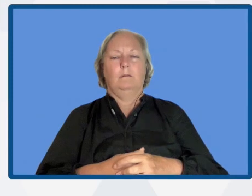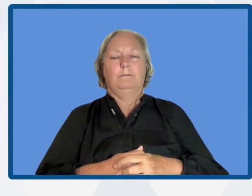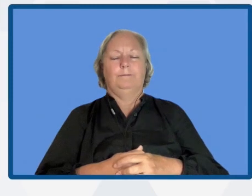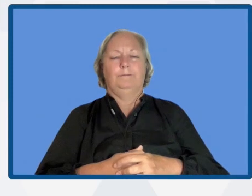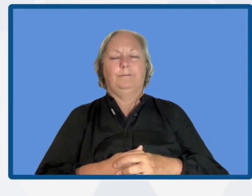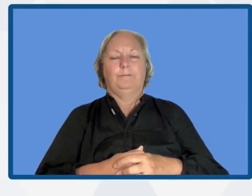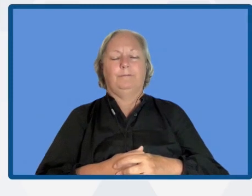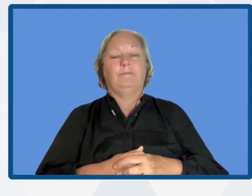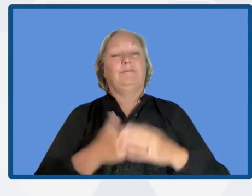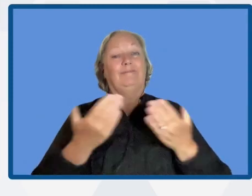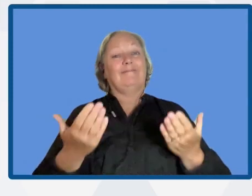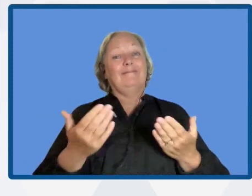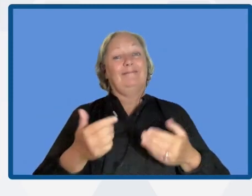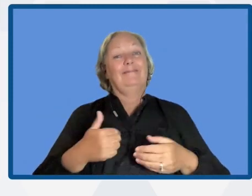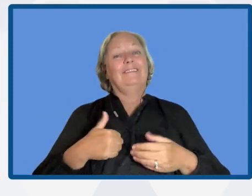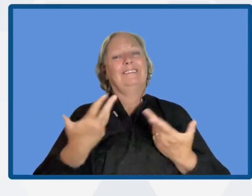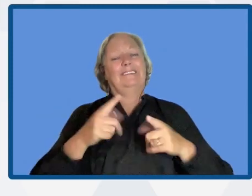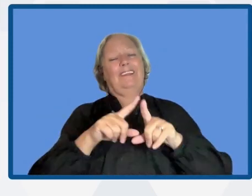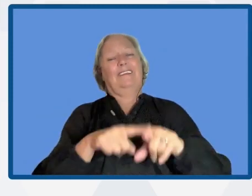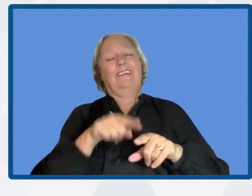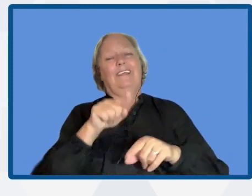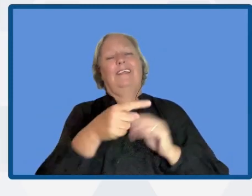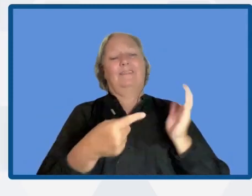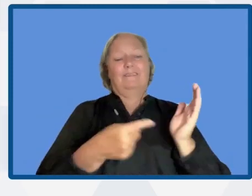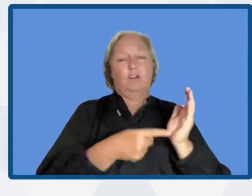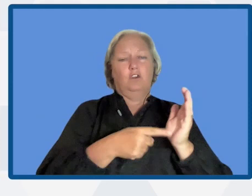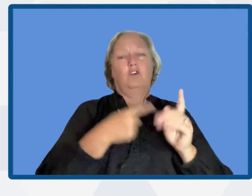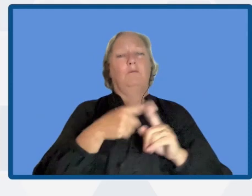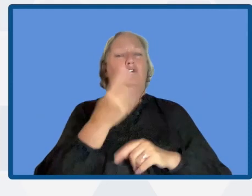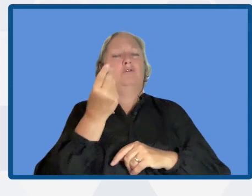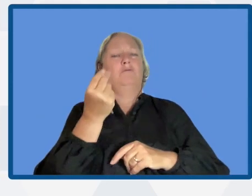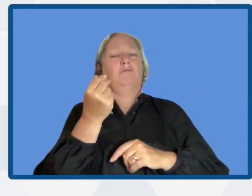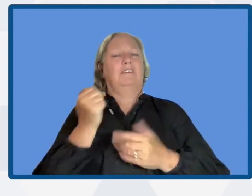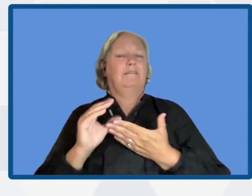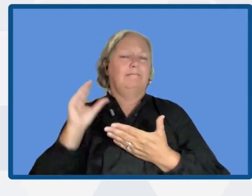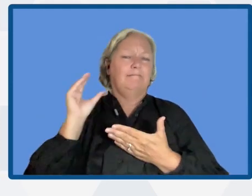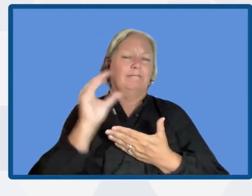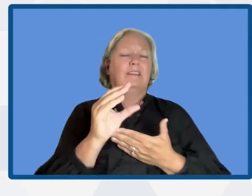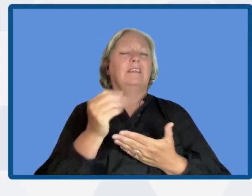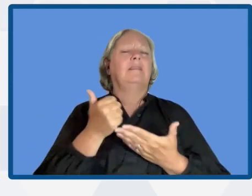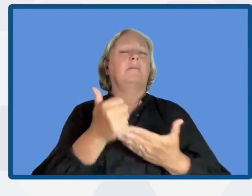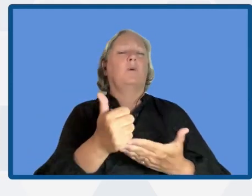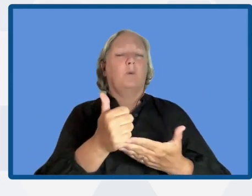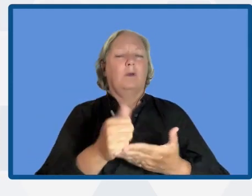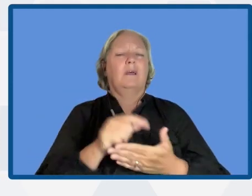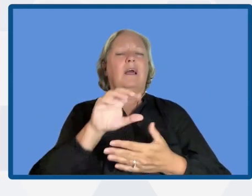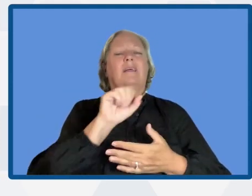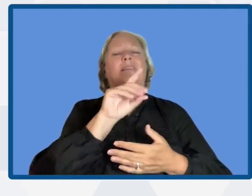we rely on the technical and financial support of SDC and the Zurich